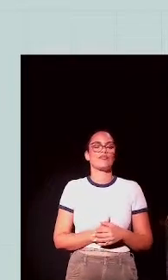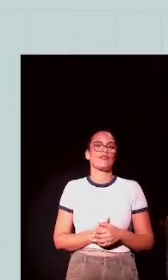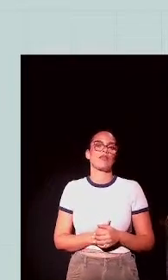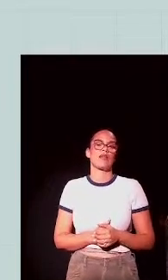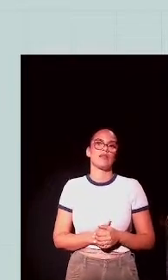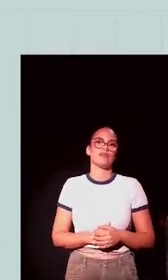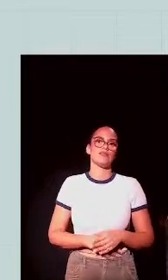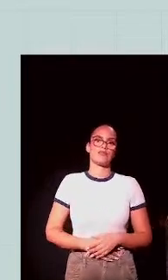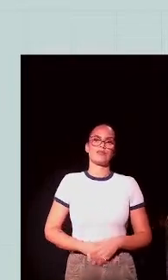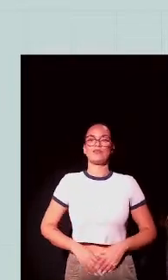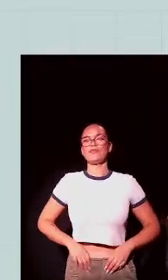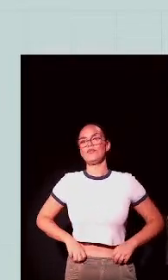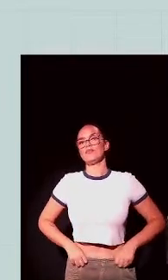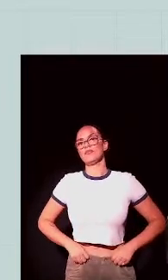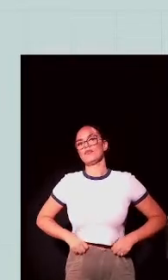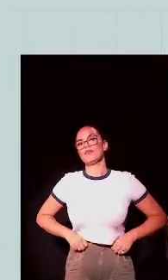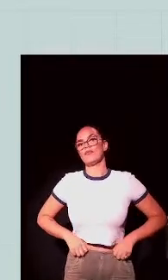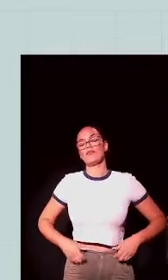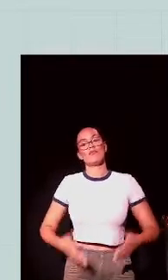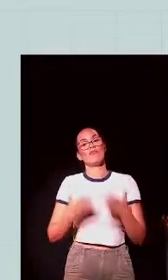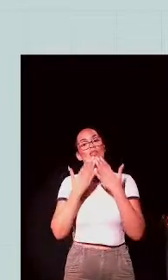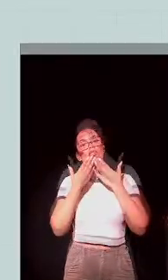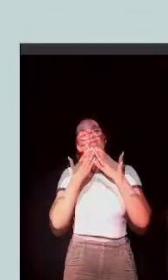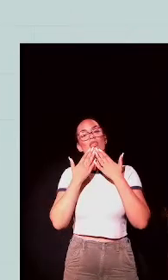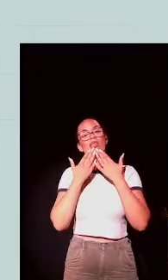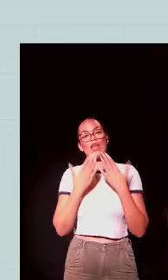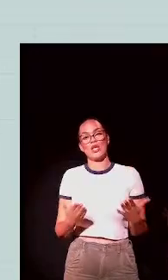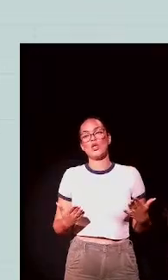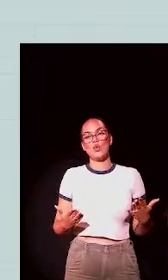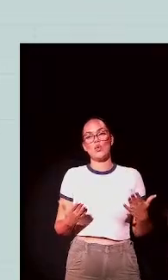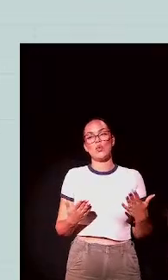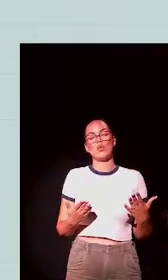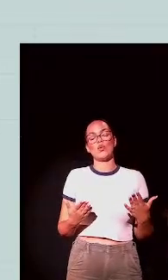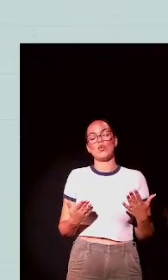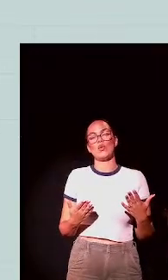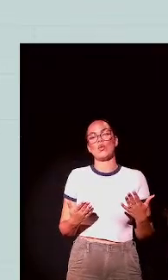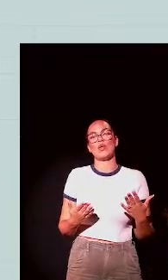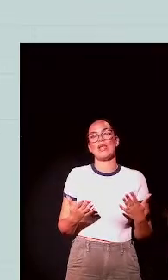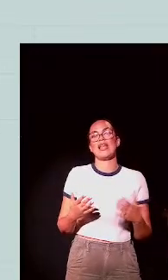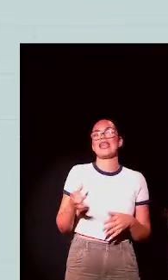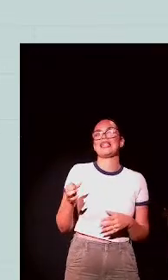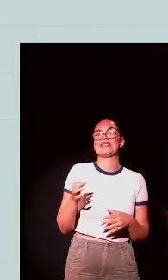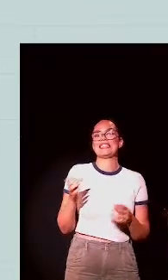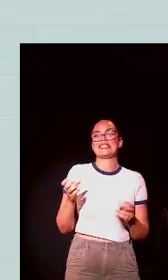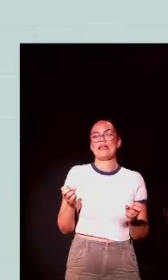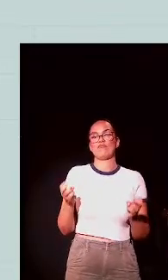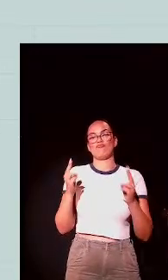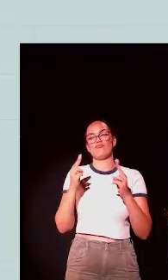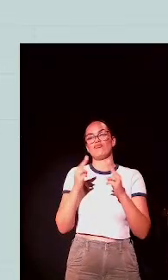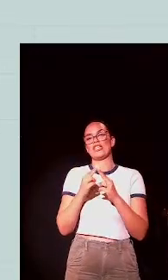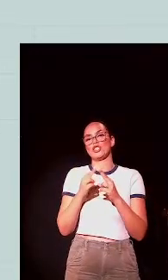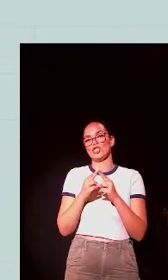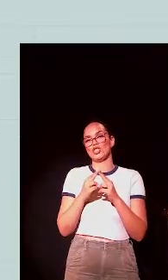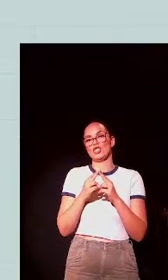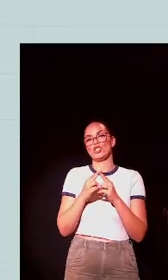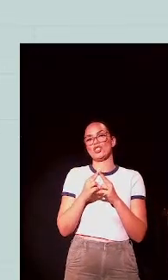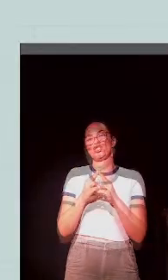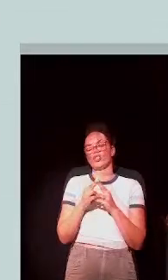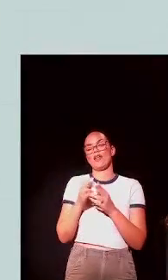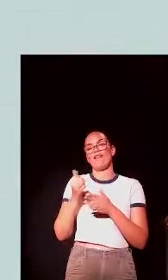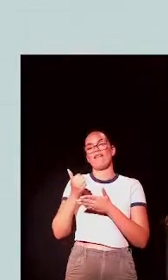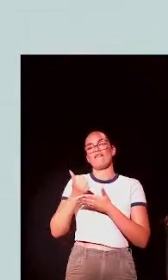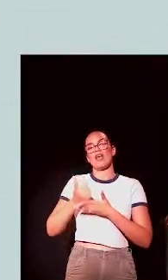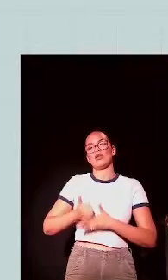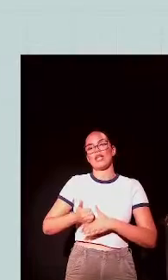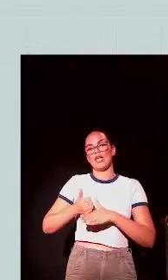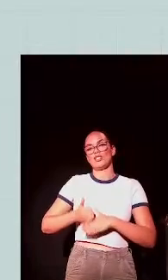of all, huge thanks to the City Bridge Foundation and to the Arts Council who fund this project. Obviously, without them, without their funding,